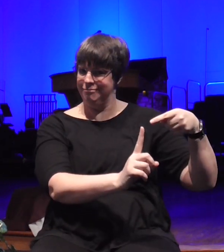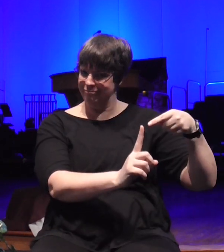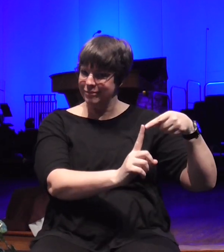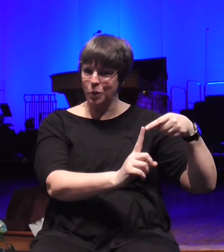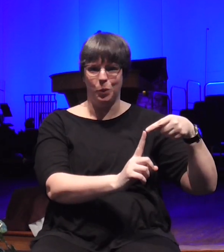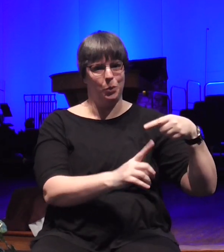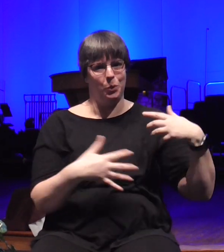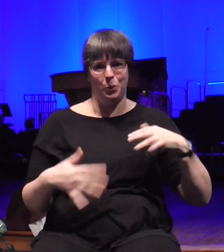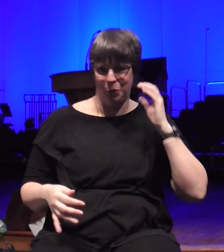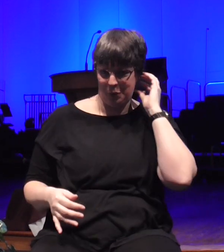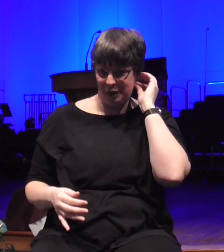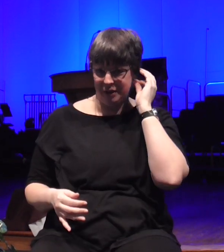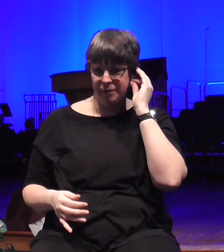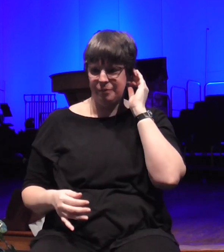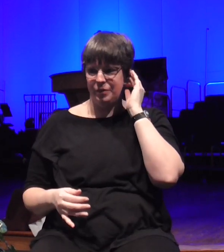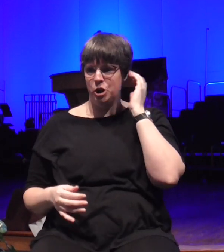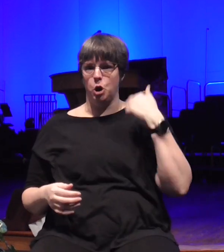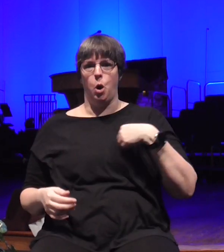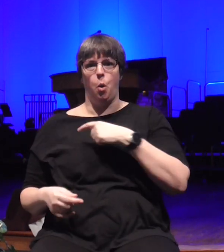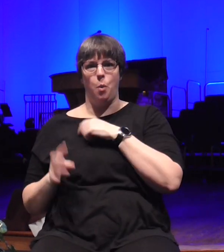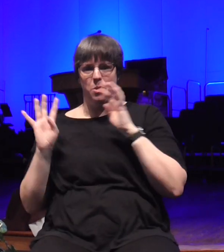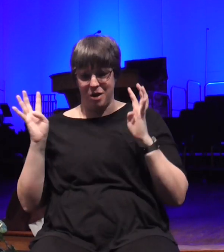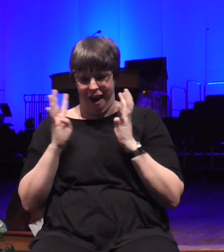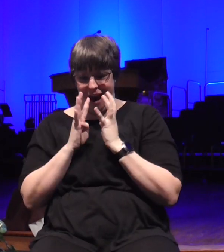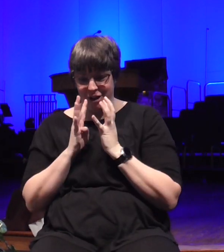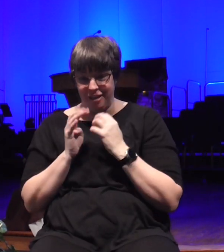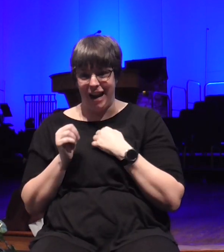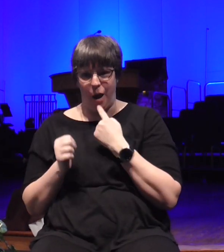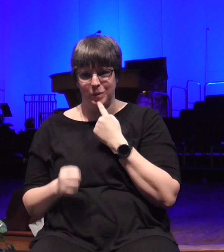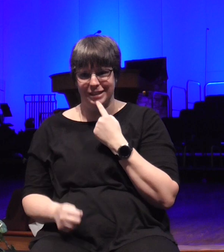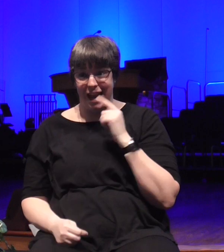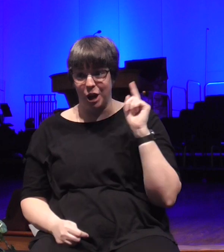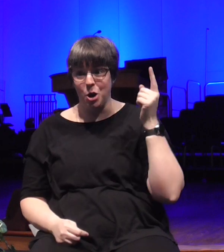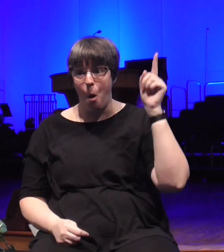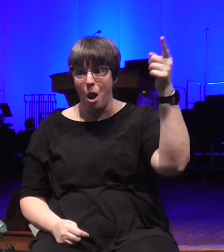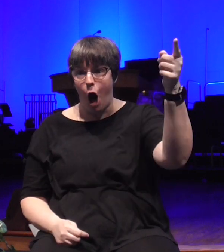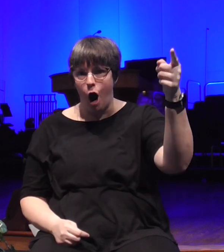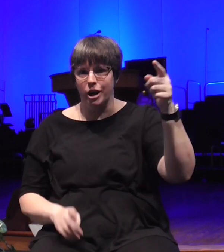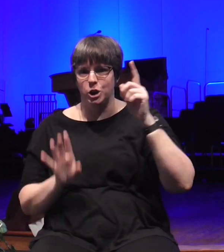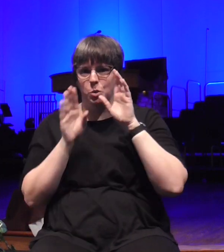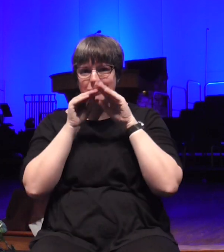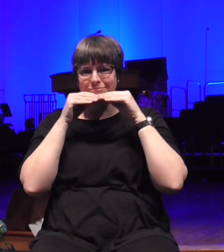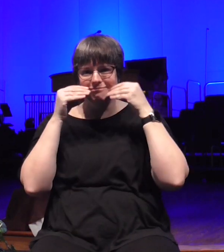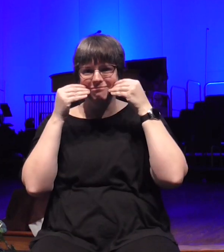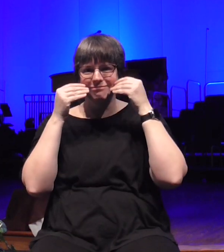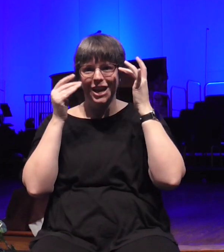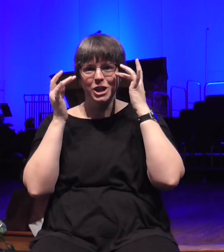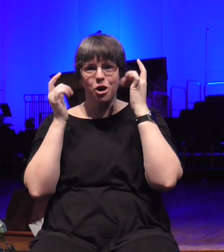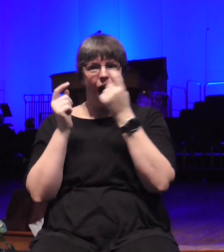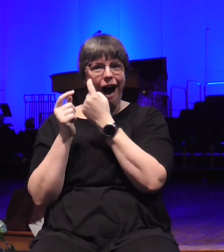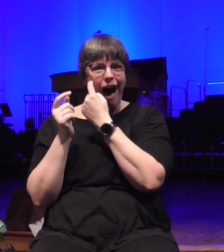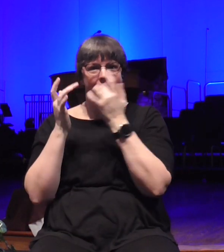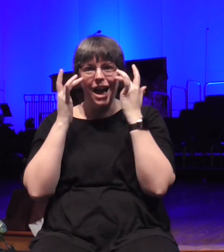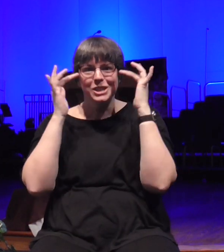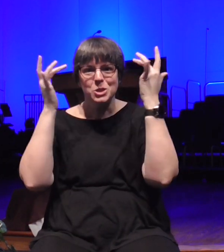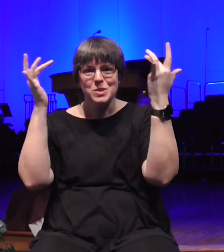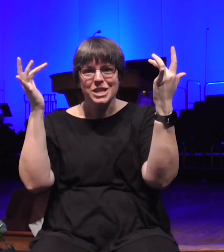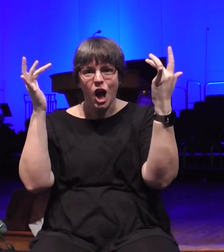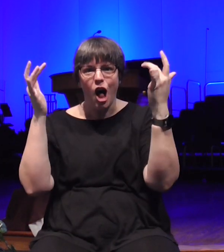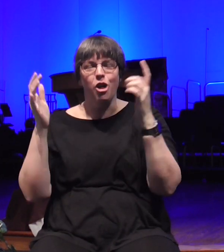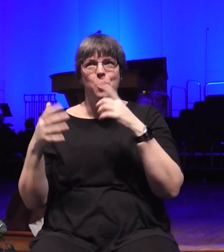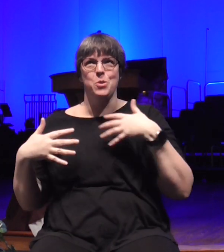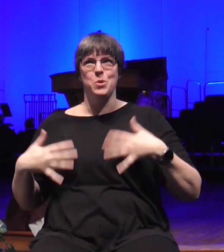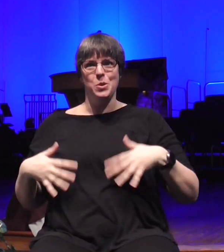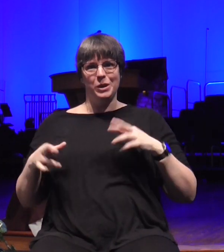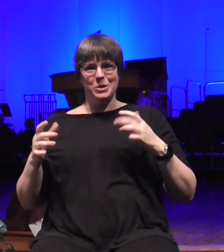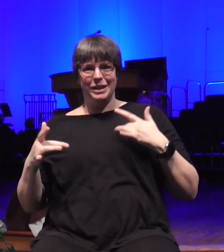long ball. And we'd huddle, and I'd say, "Go long, Jus." You'd smile, and your eyes would twinkle, and you seemed to love to